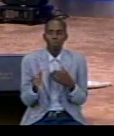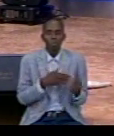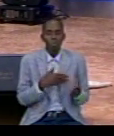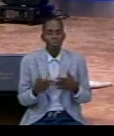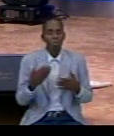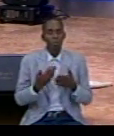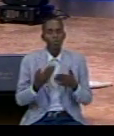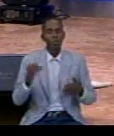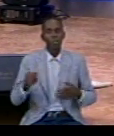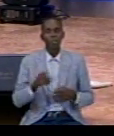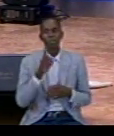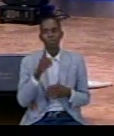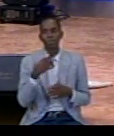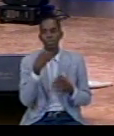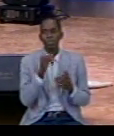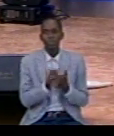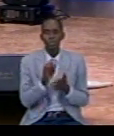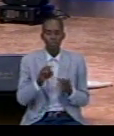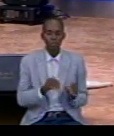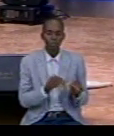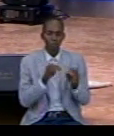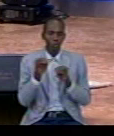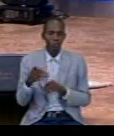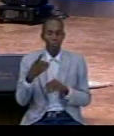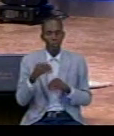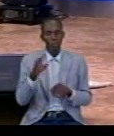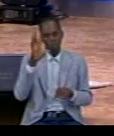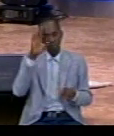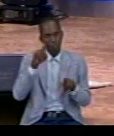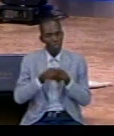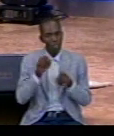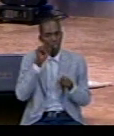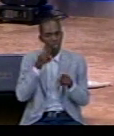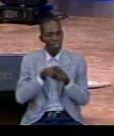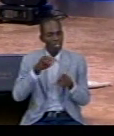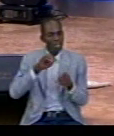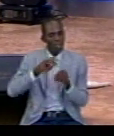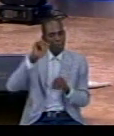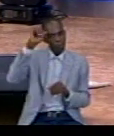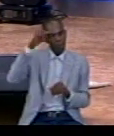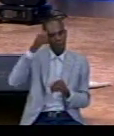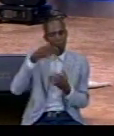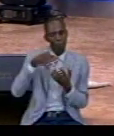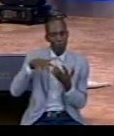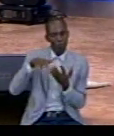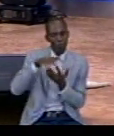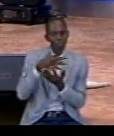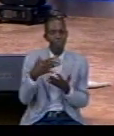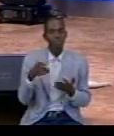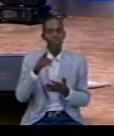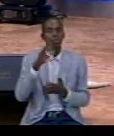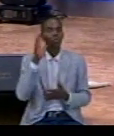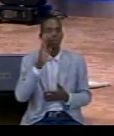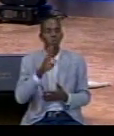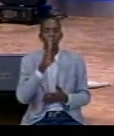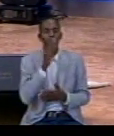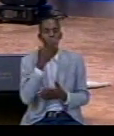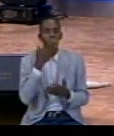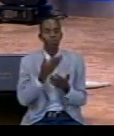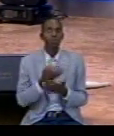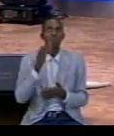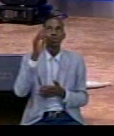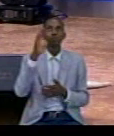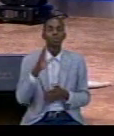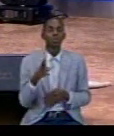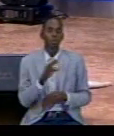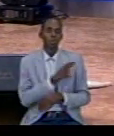before anyone. It says you put the brethren in remembrance of this thing. Thou shalt be a good minister of Jesus